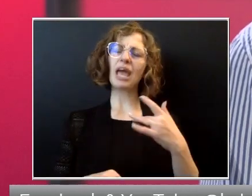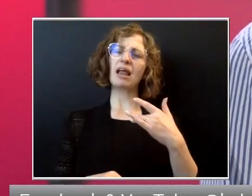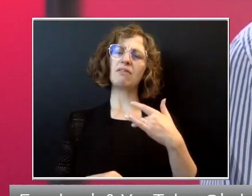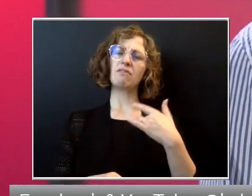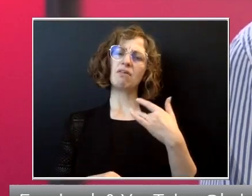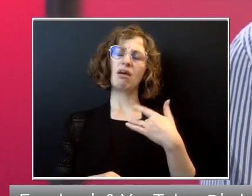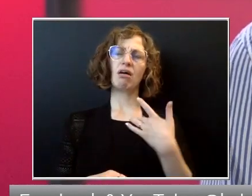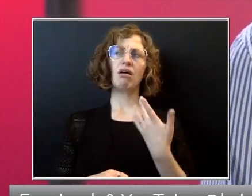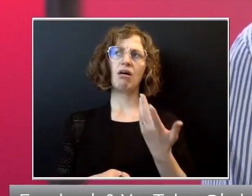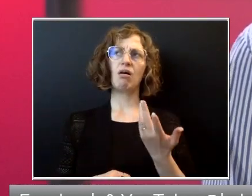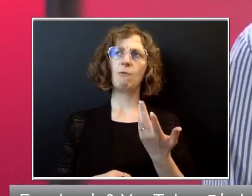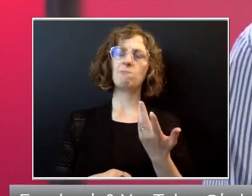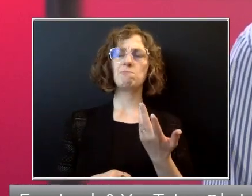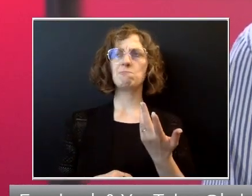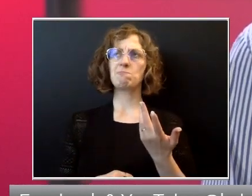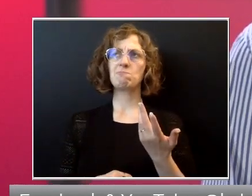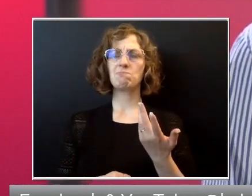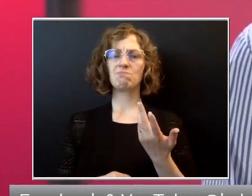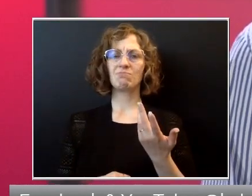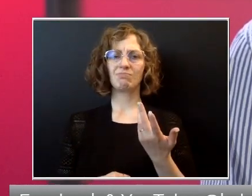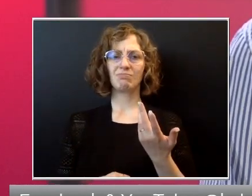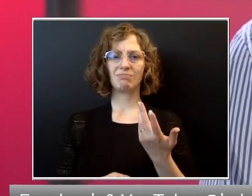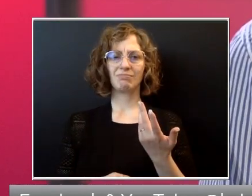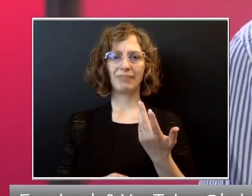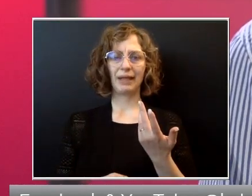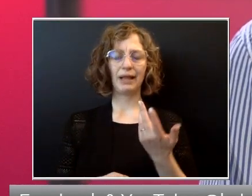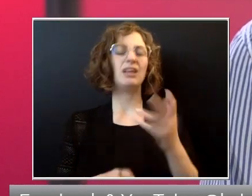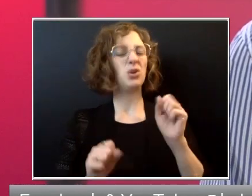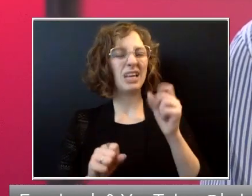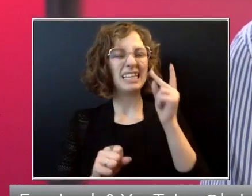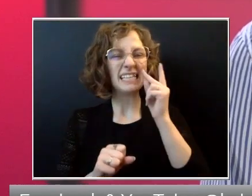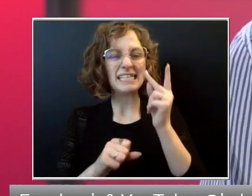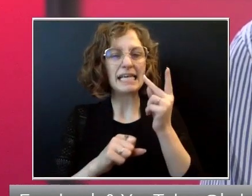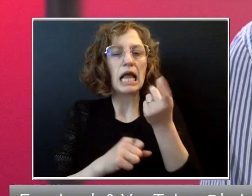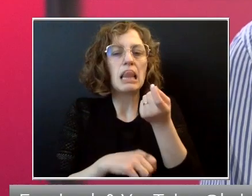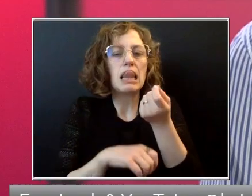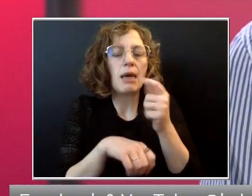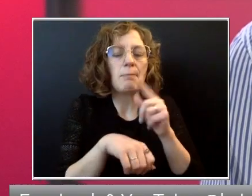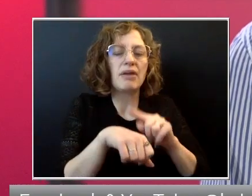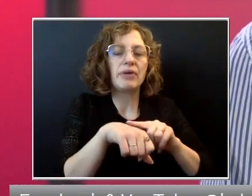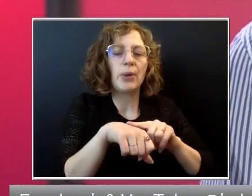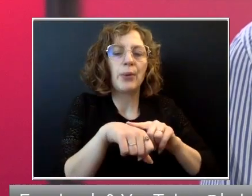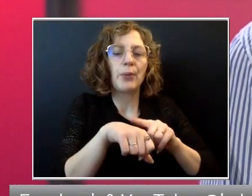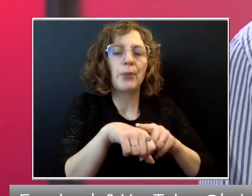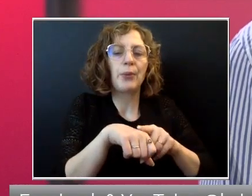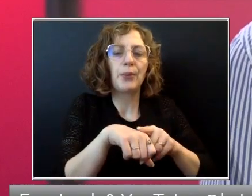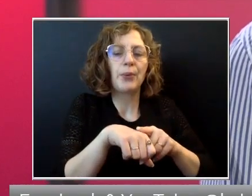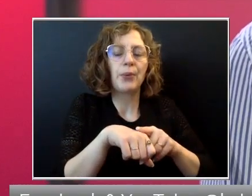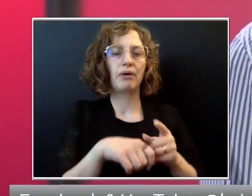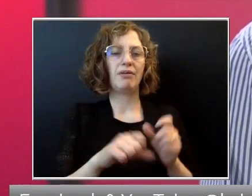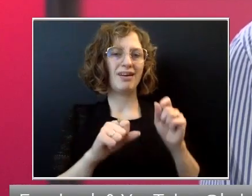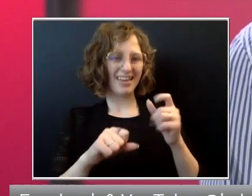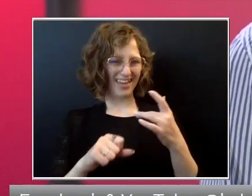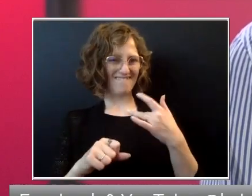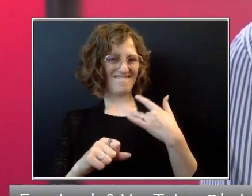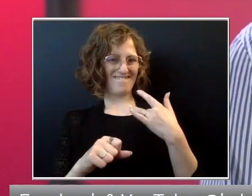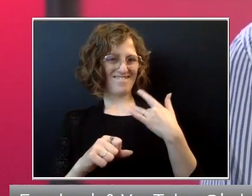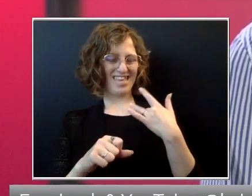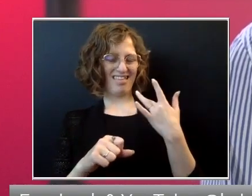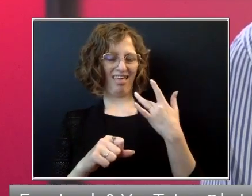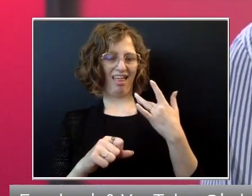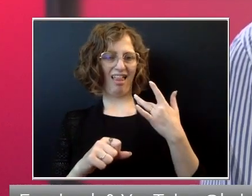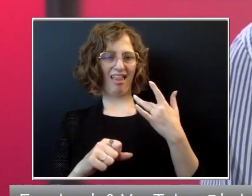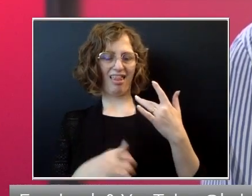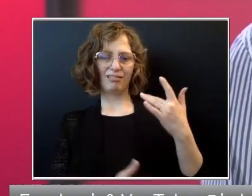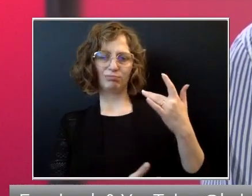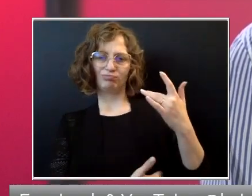as seeing it, there's a slight bulge, and you can feel like the outline of the device under